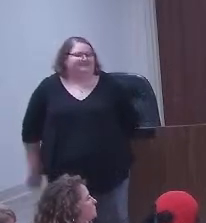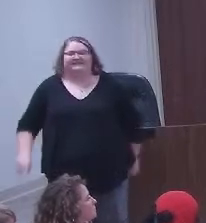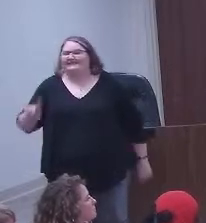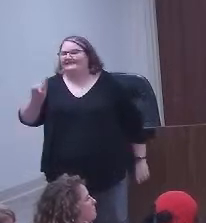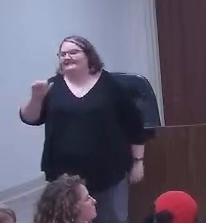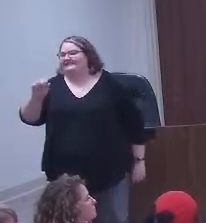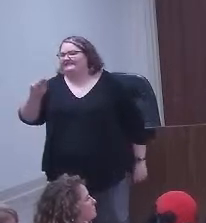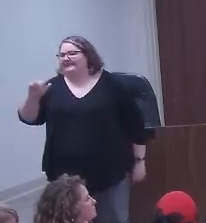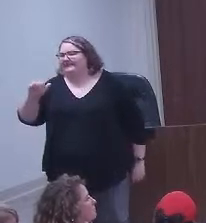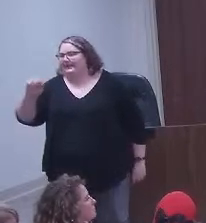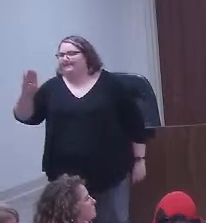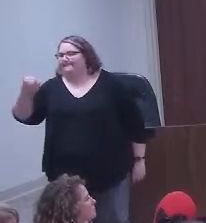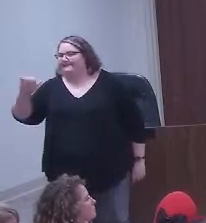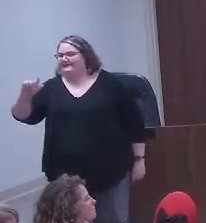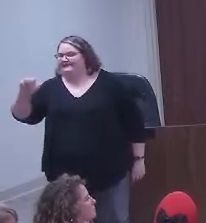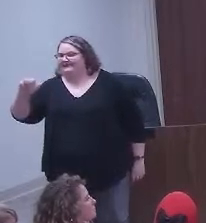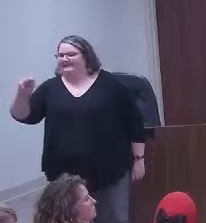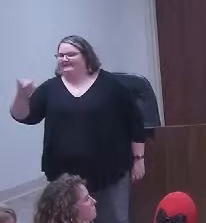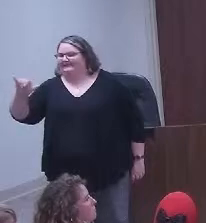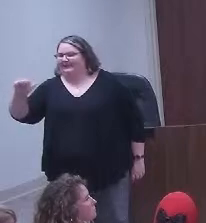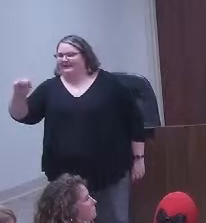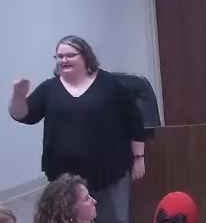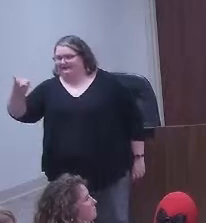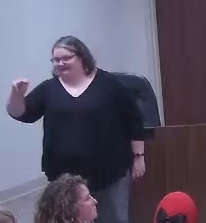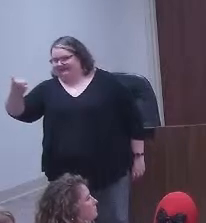Dana Bizignani.